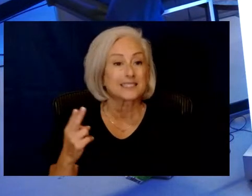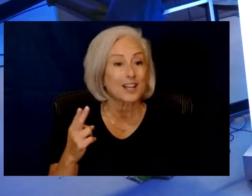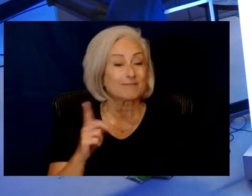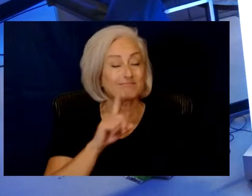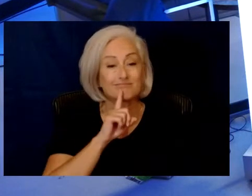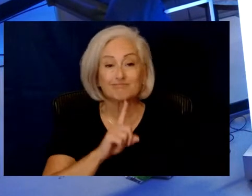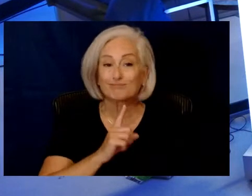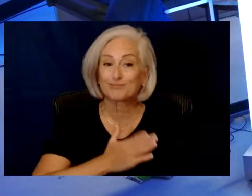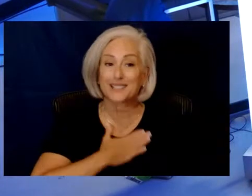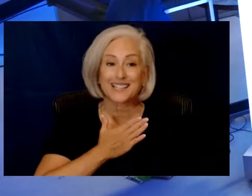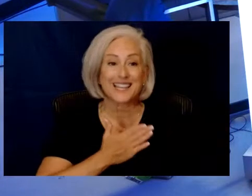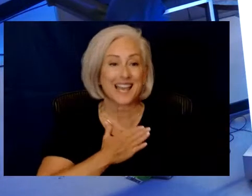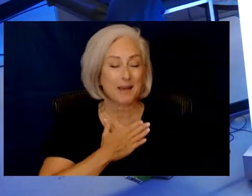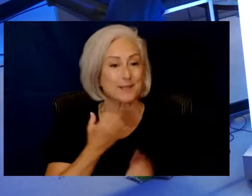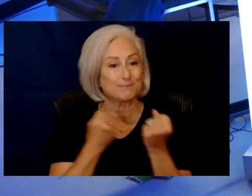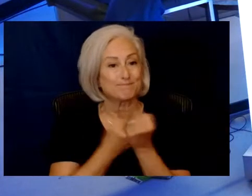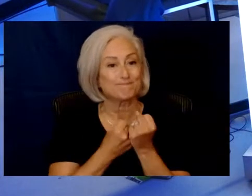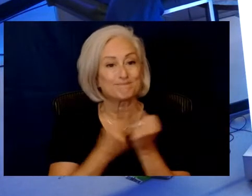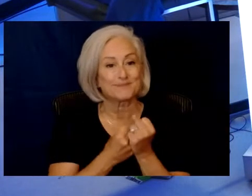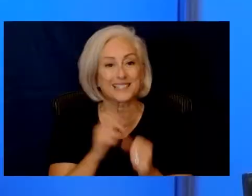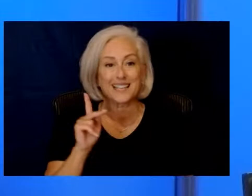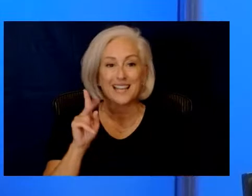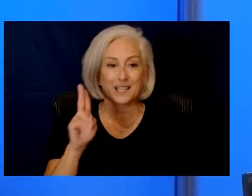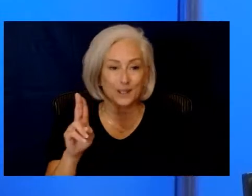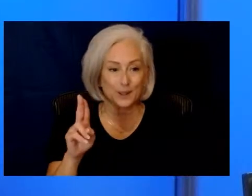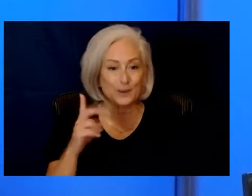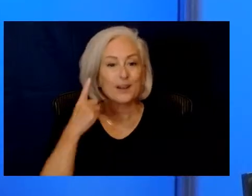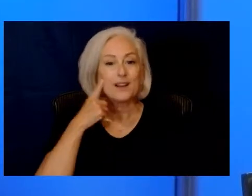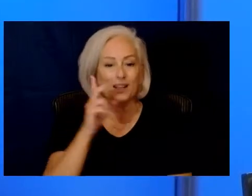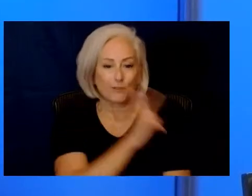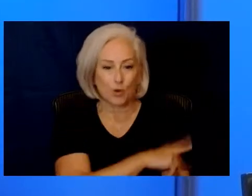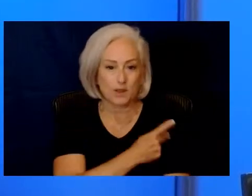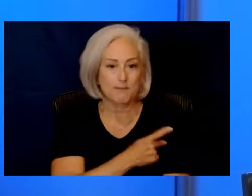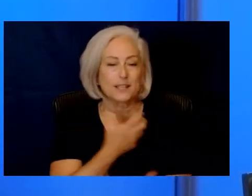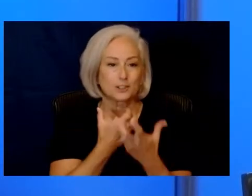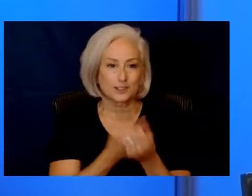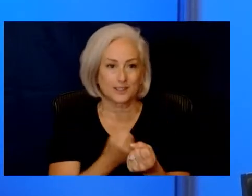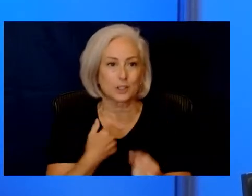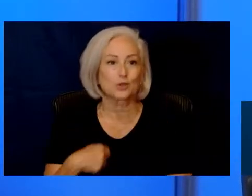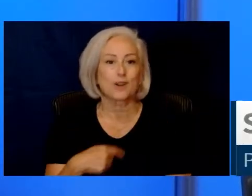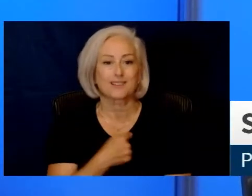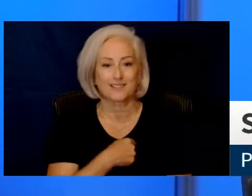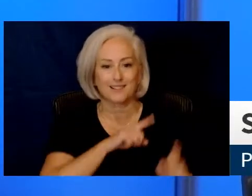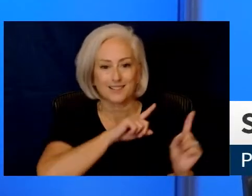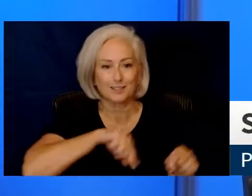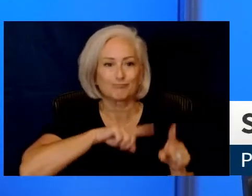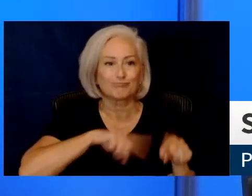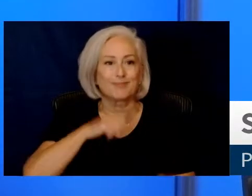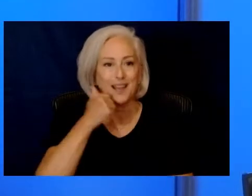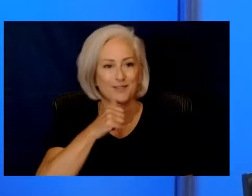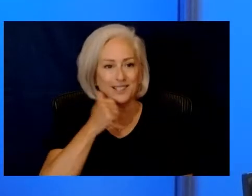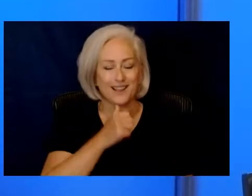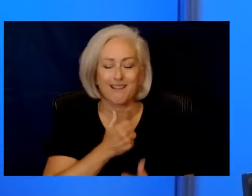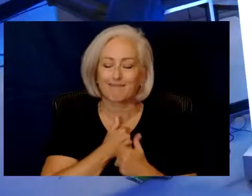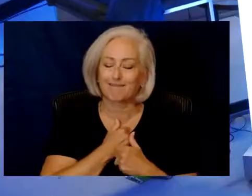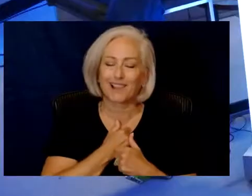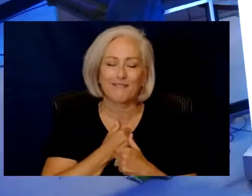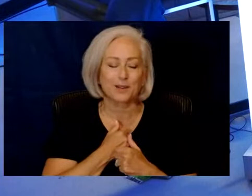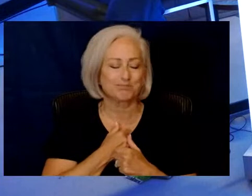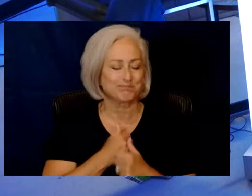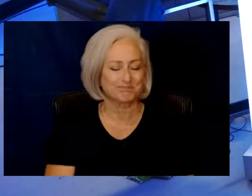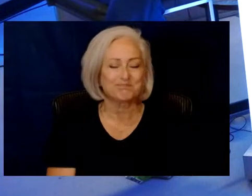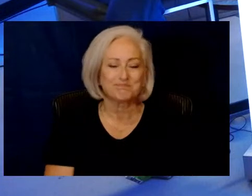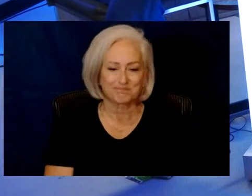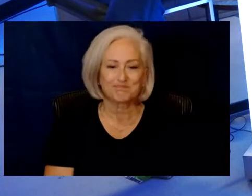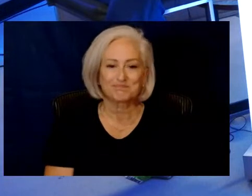the support of KU and for these patients that trust us with their care and come back every day. I love them. Yeah, that's awesome. All right, Dr.